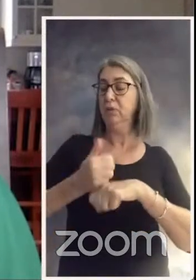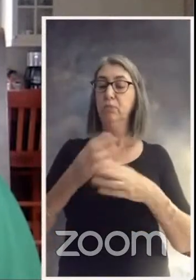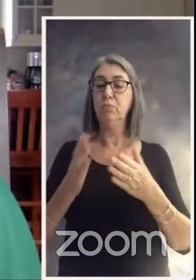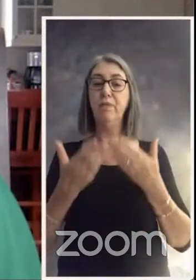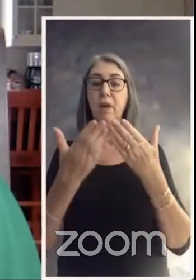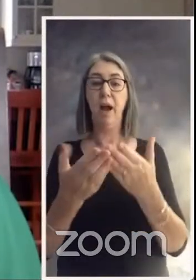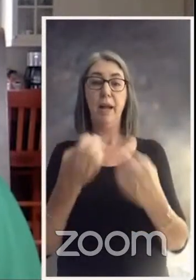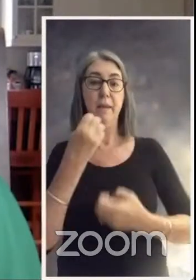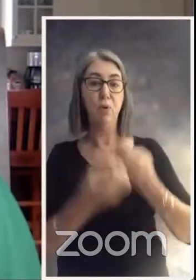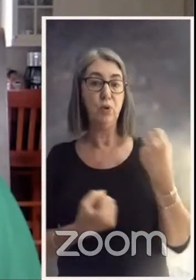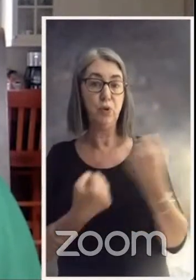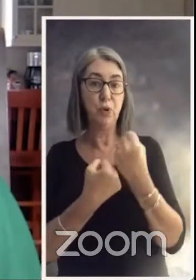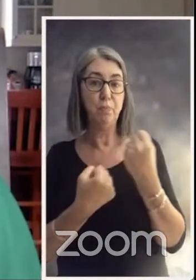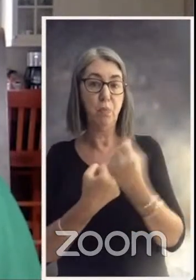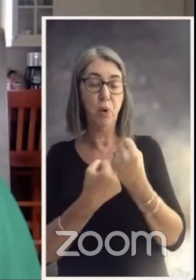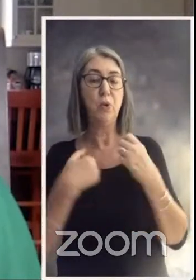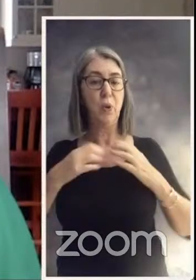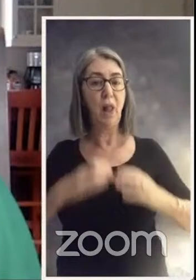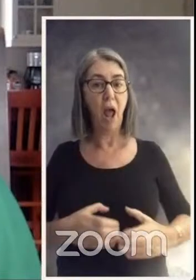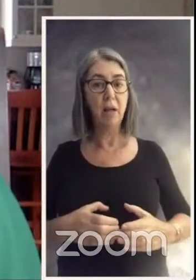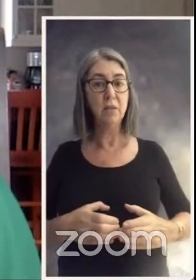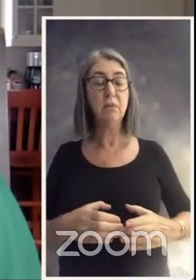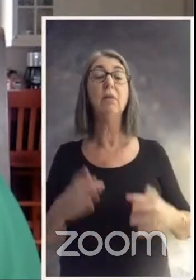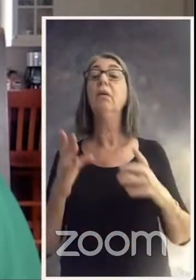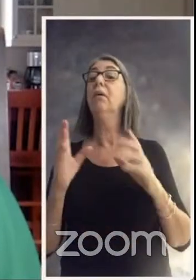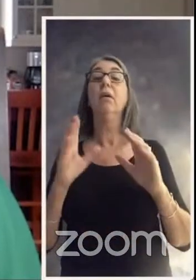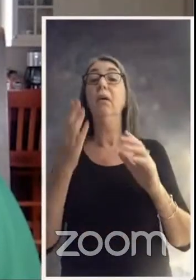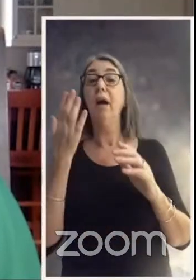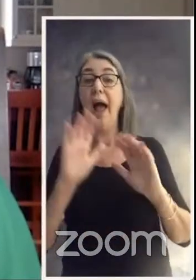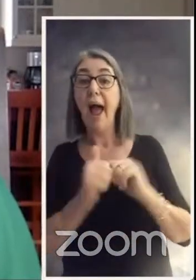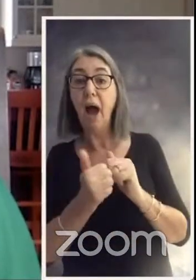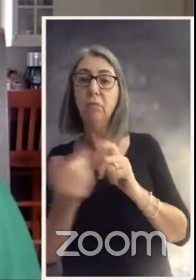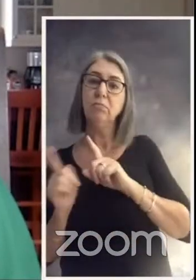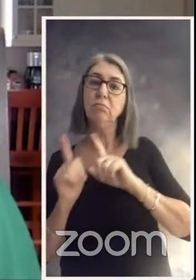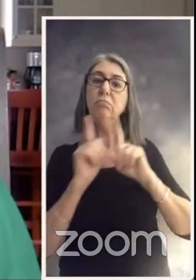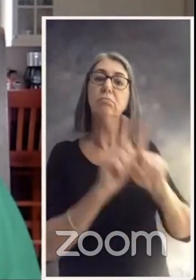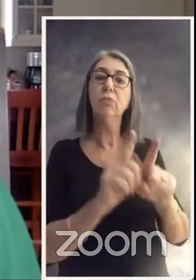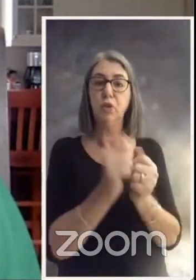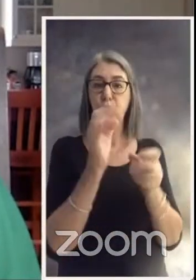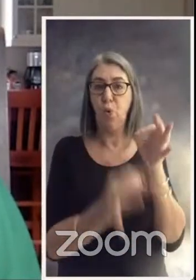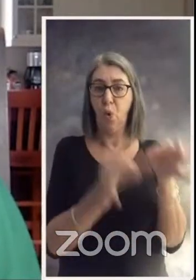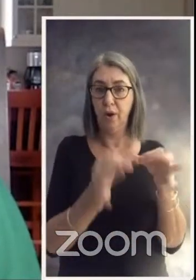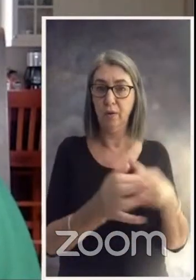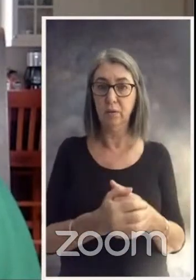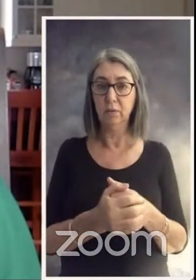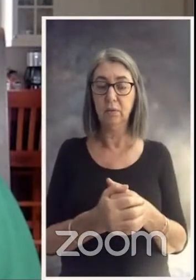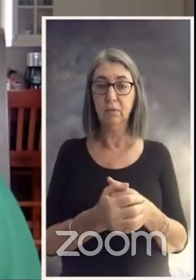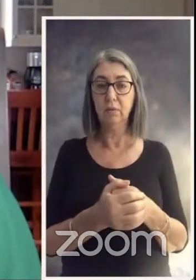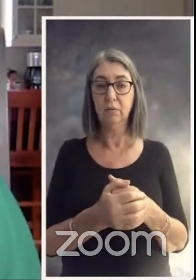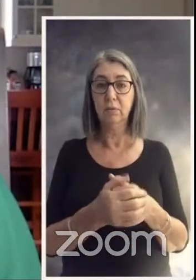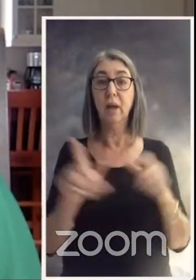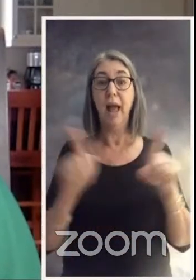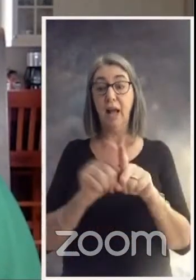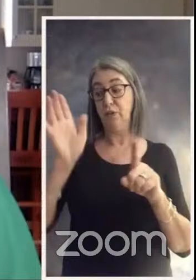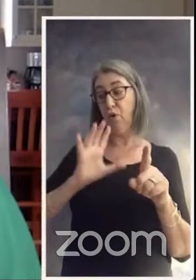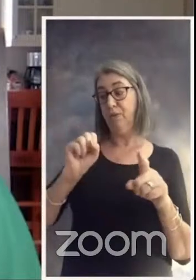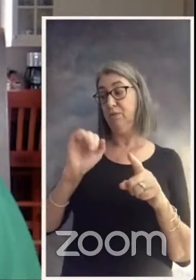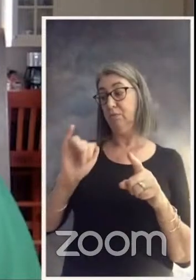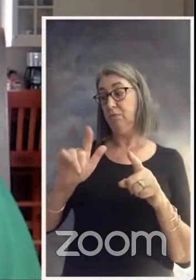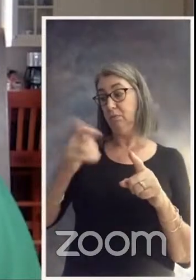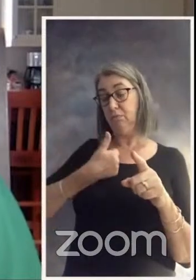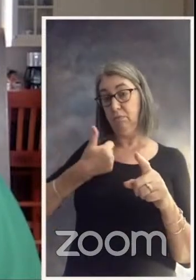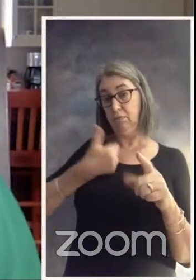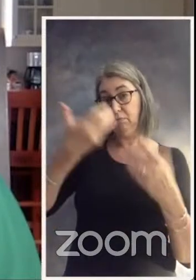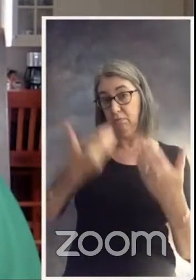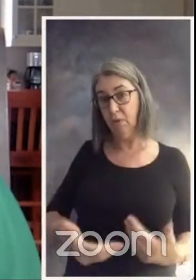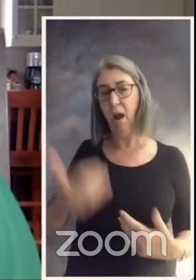provide emotional support to clients by going with them to court hearings. As a former